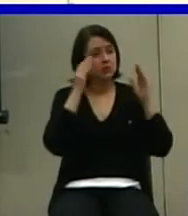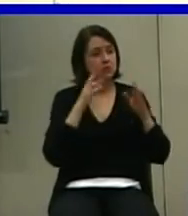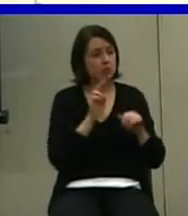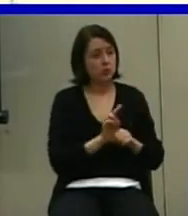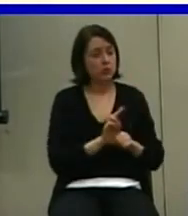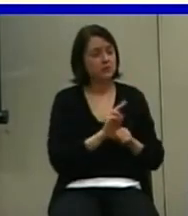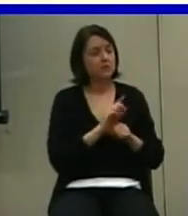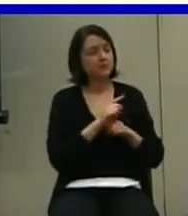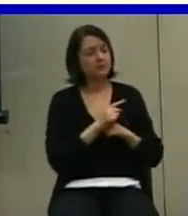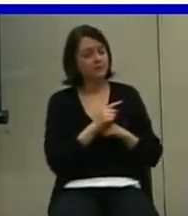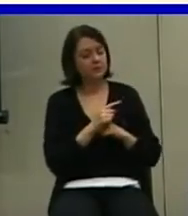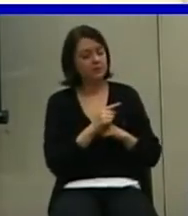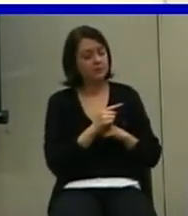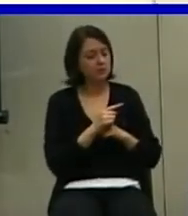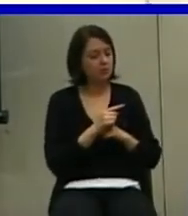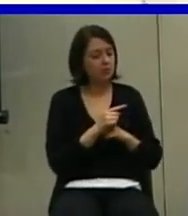use.